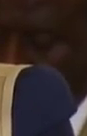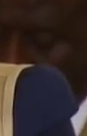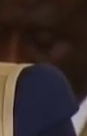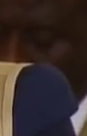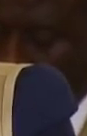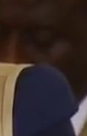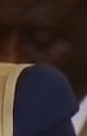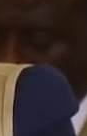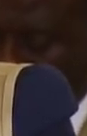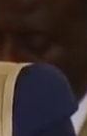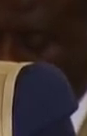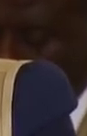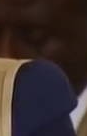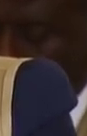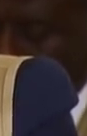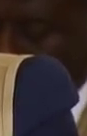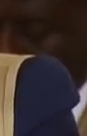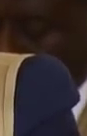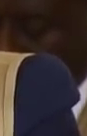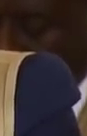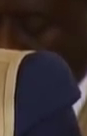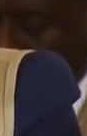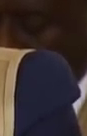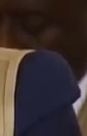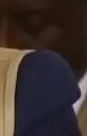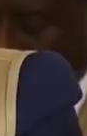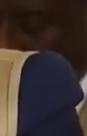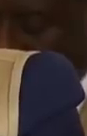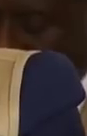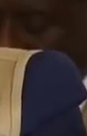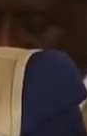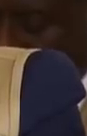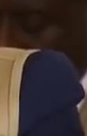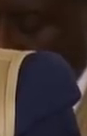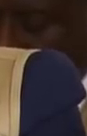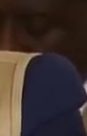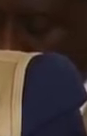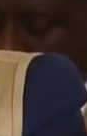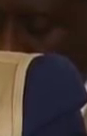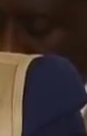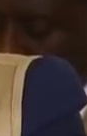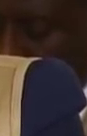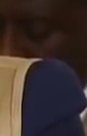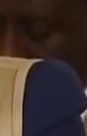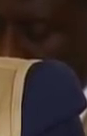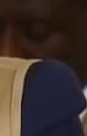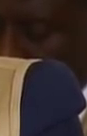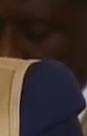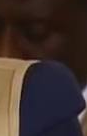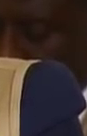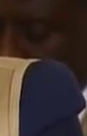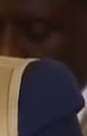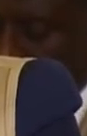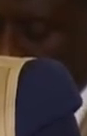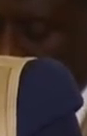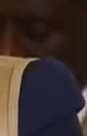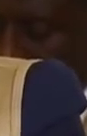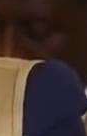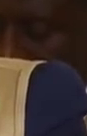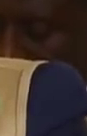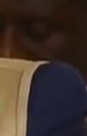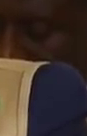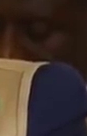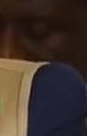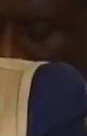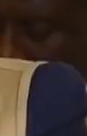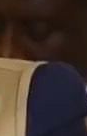what is it that can be done to improve voting? Of course, electronic voting is desirable. Every country has its